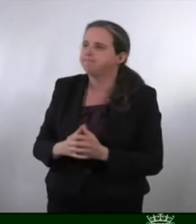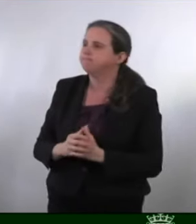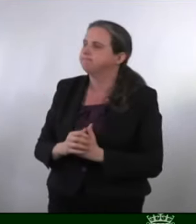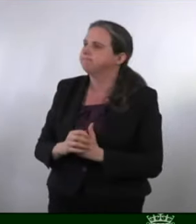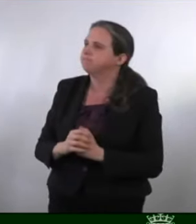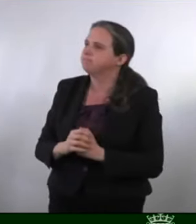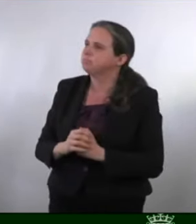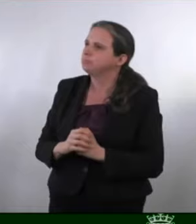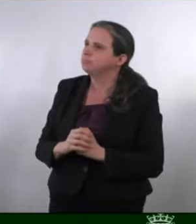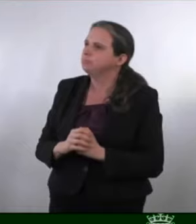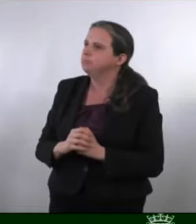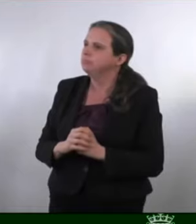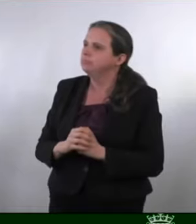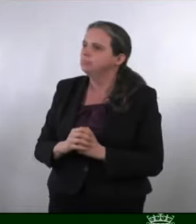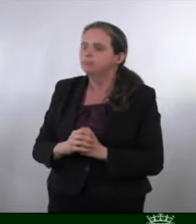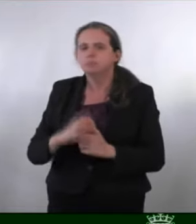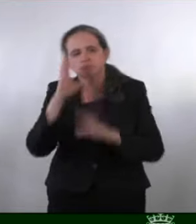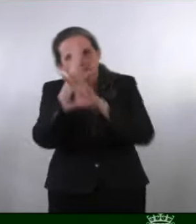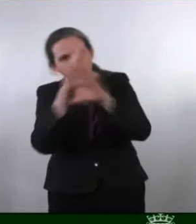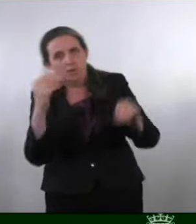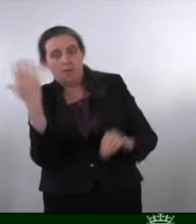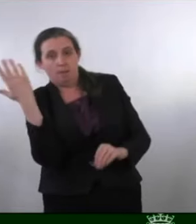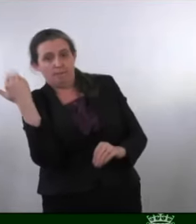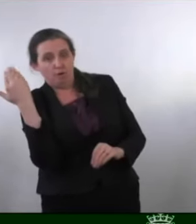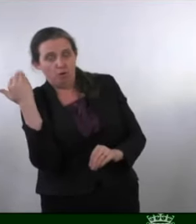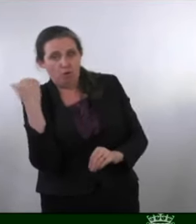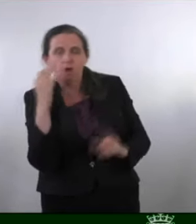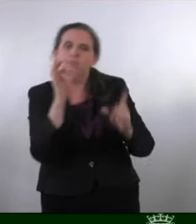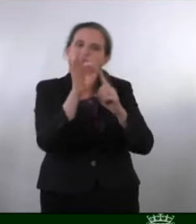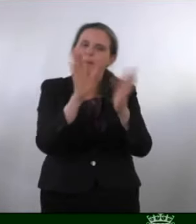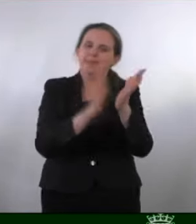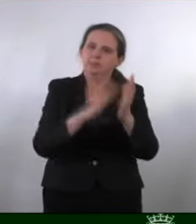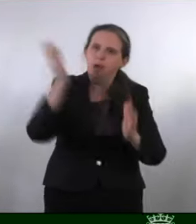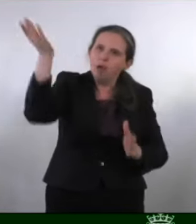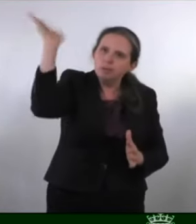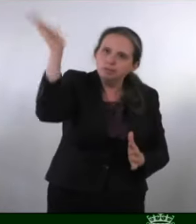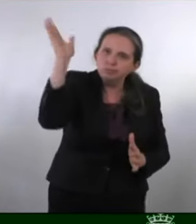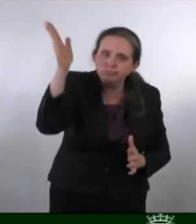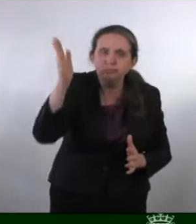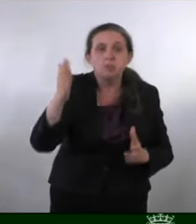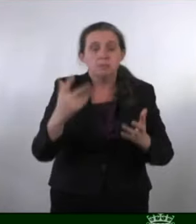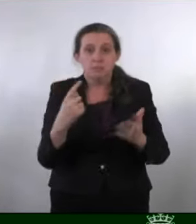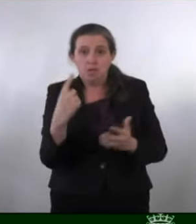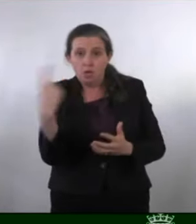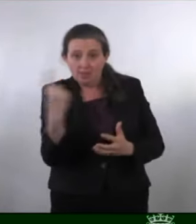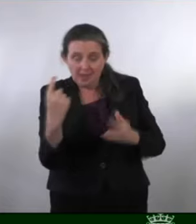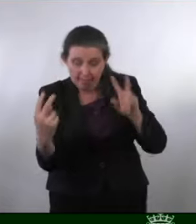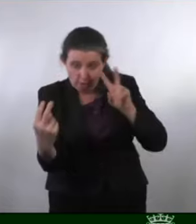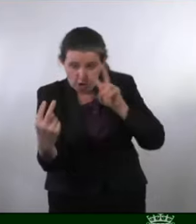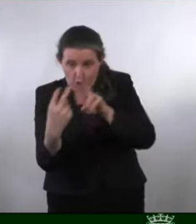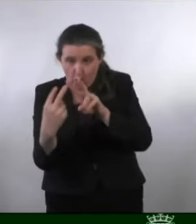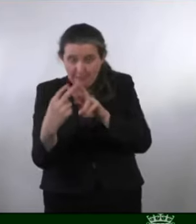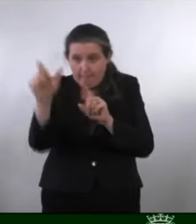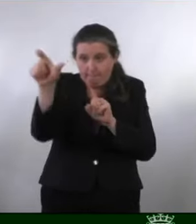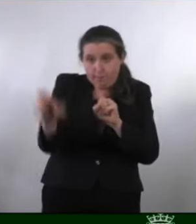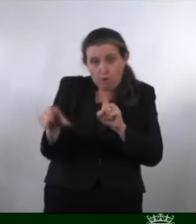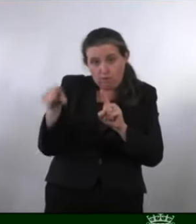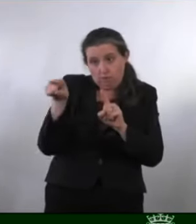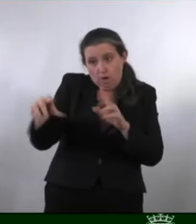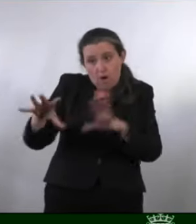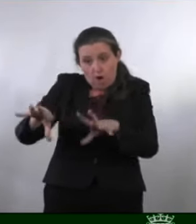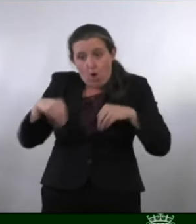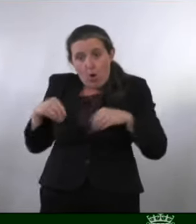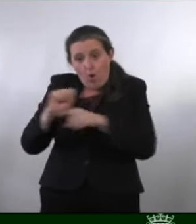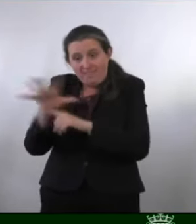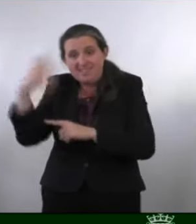daily if they've been in close contact, as the Prime Minister has, with somebody who's tested positive, and that be in